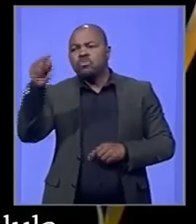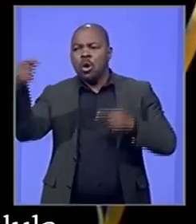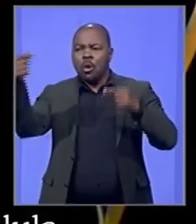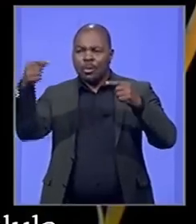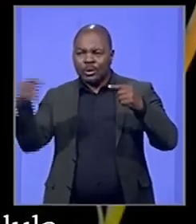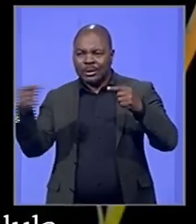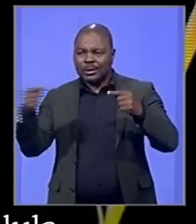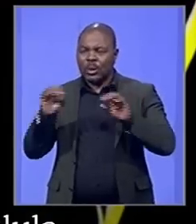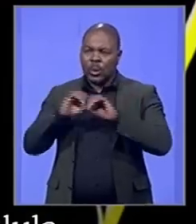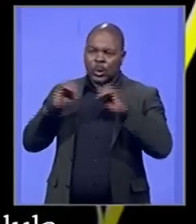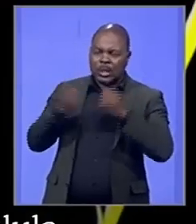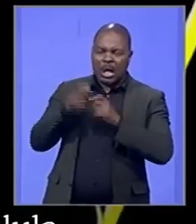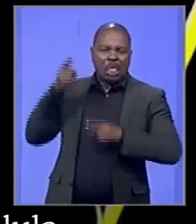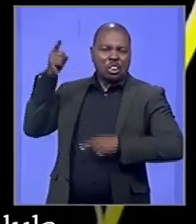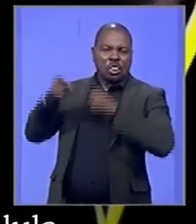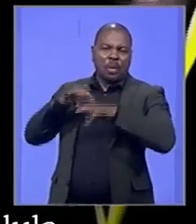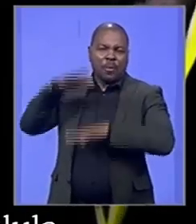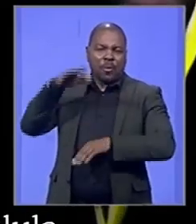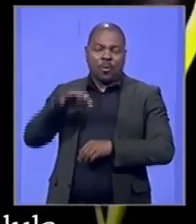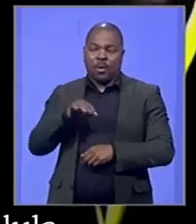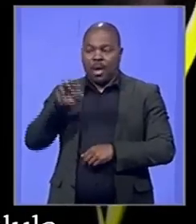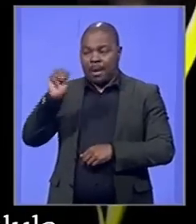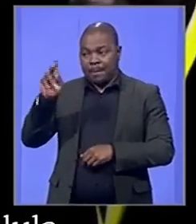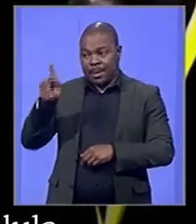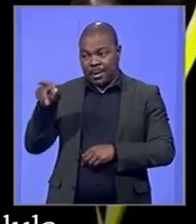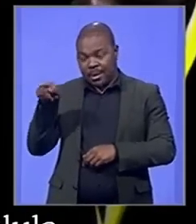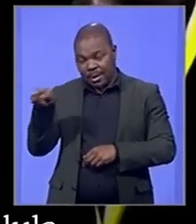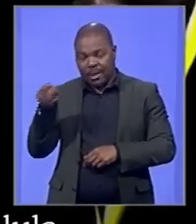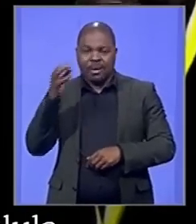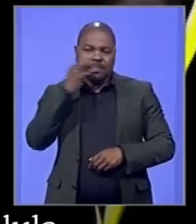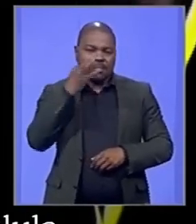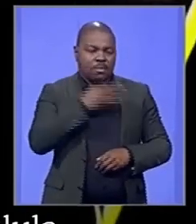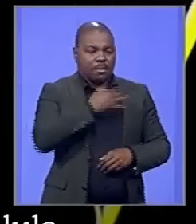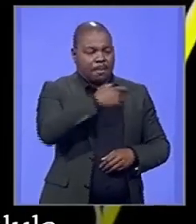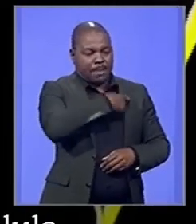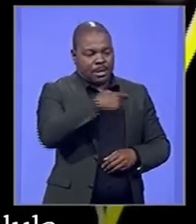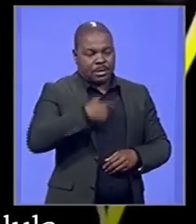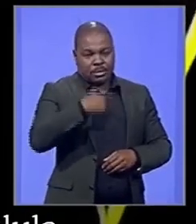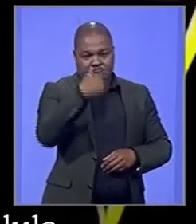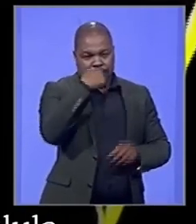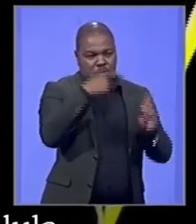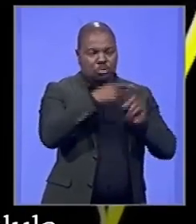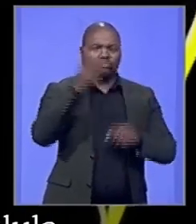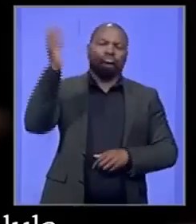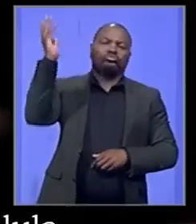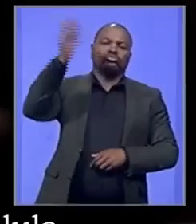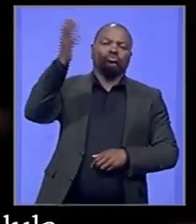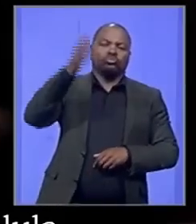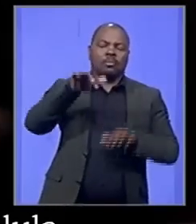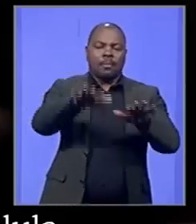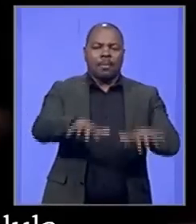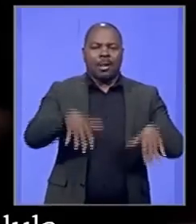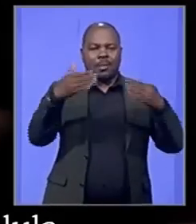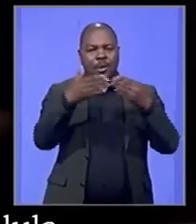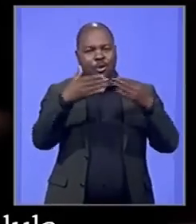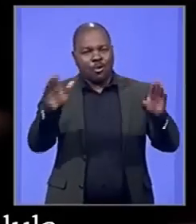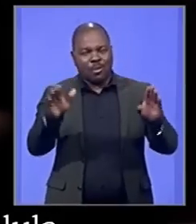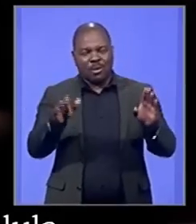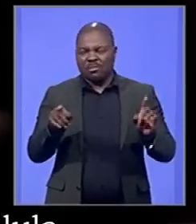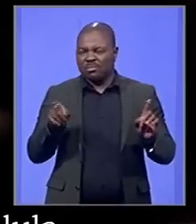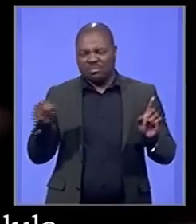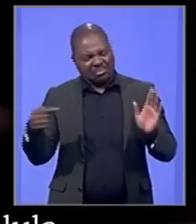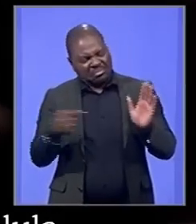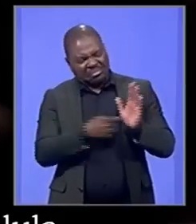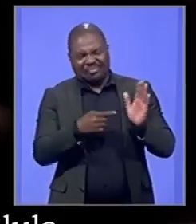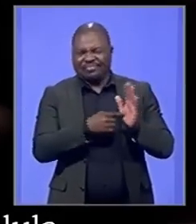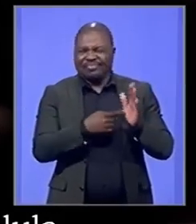kwa parlamenteng. Lekoko la MK Larry puo ya mo presidente Cyril Ramaphosa ya pulo ya parlamente e ne e sena